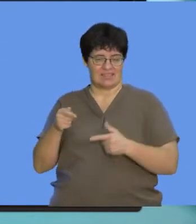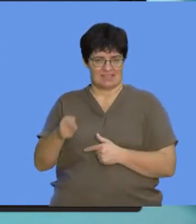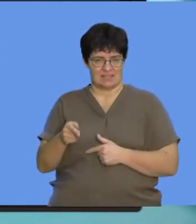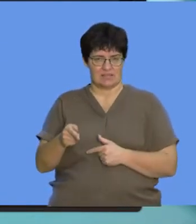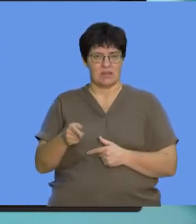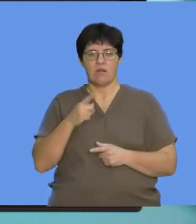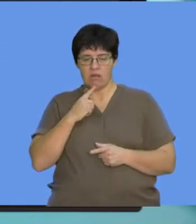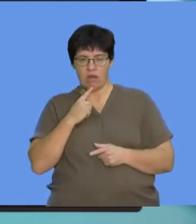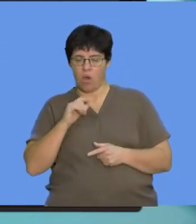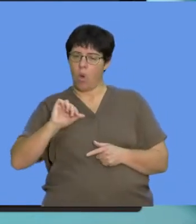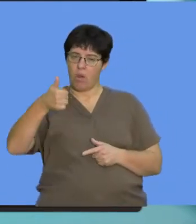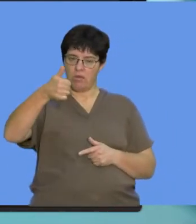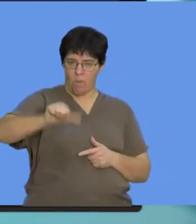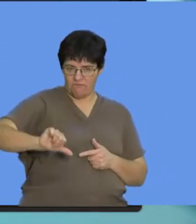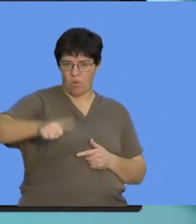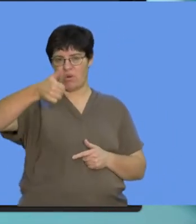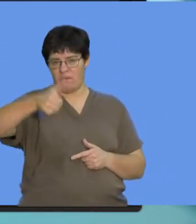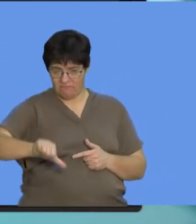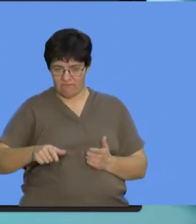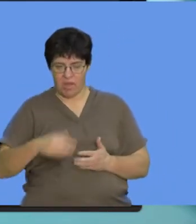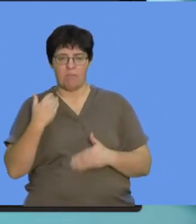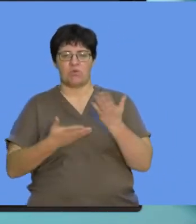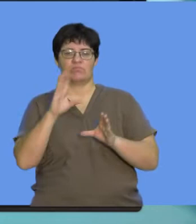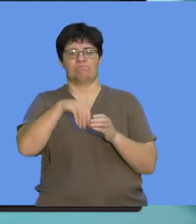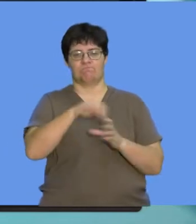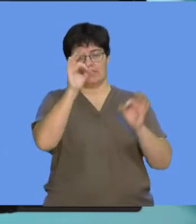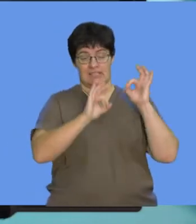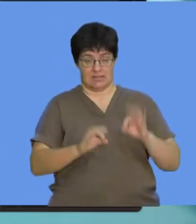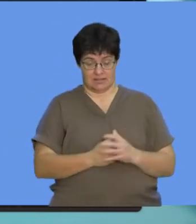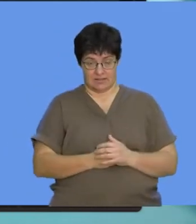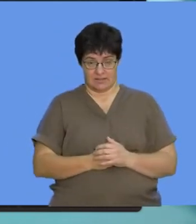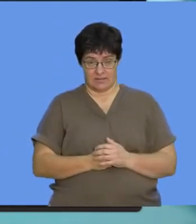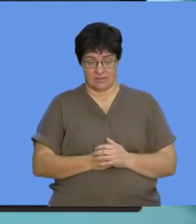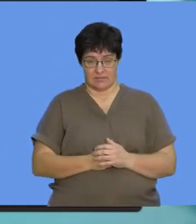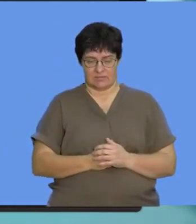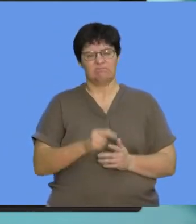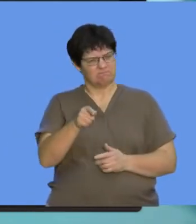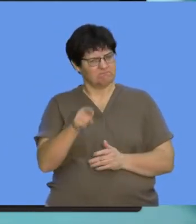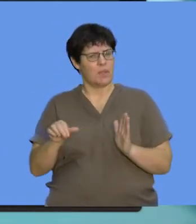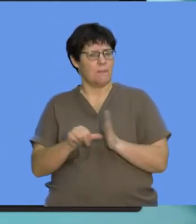regulatory genes, which basically switch on or switch off certain processes in the cell. And